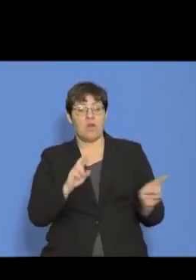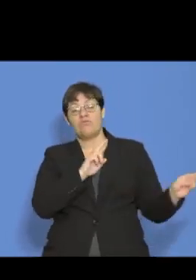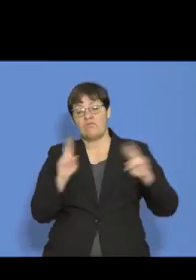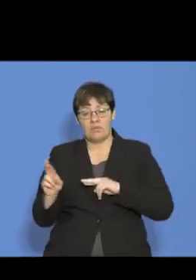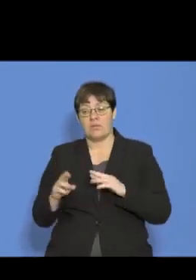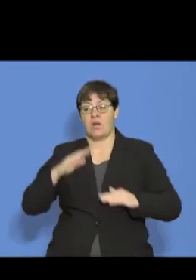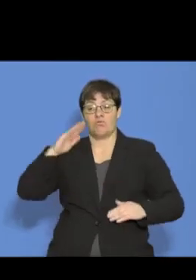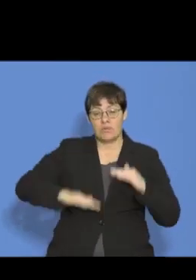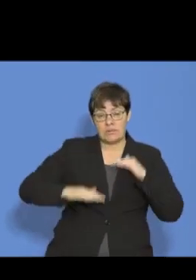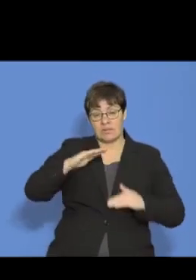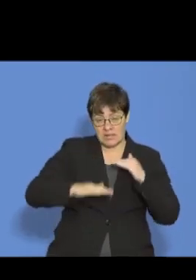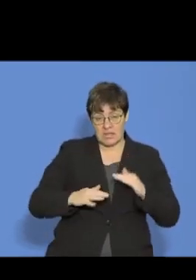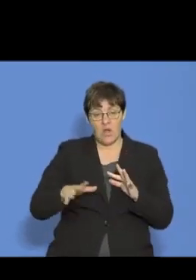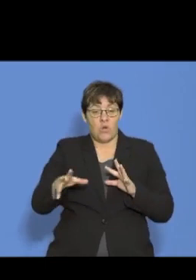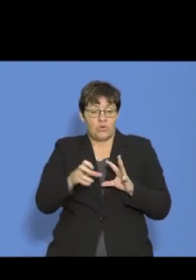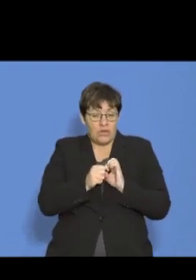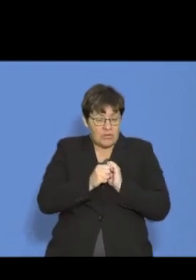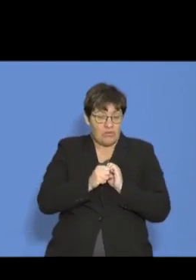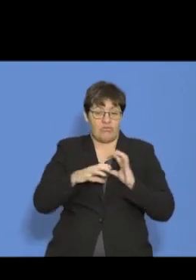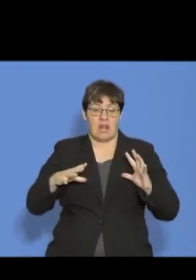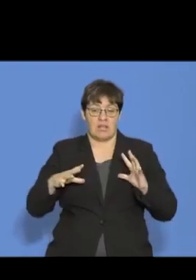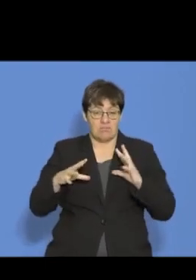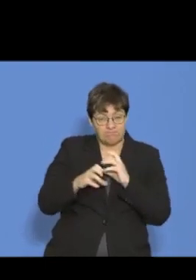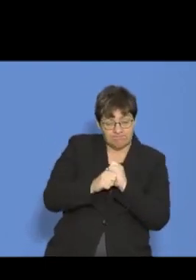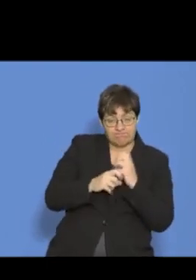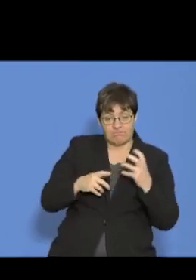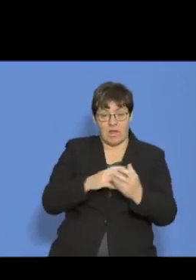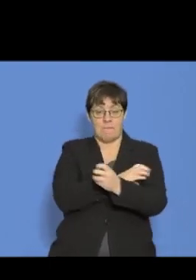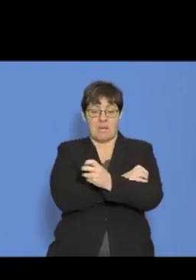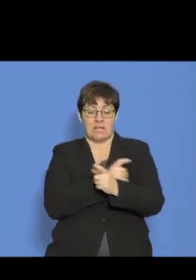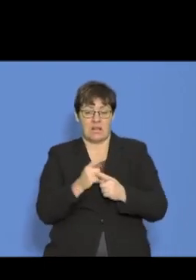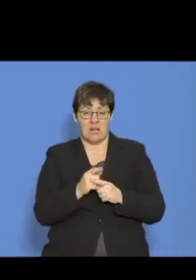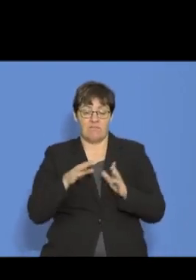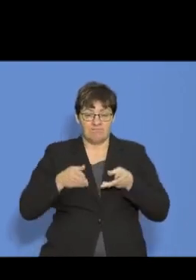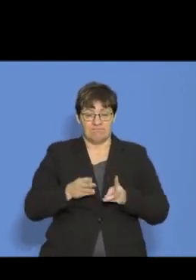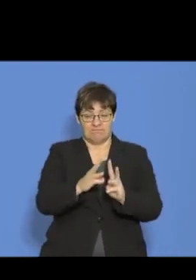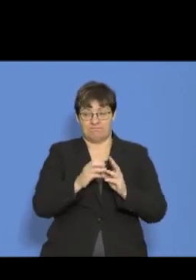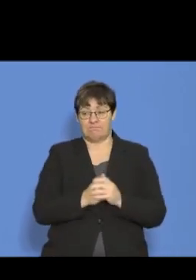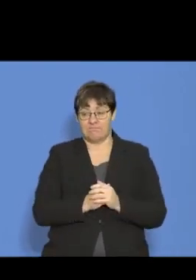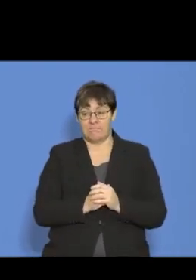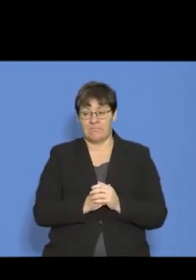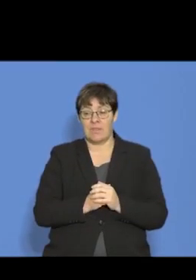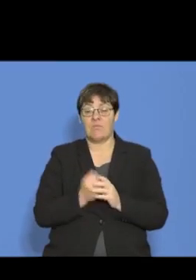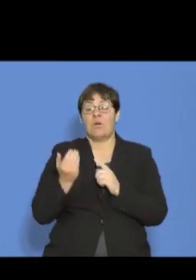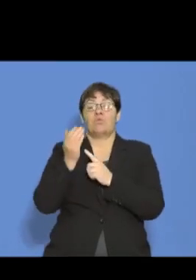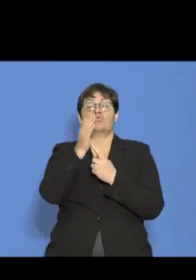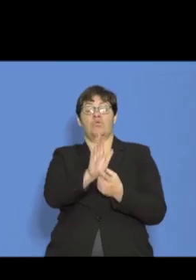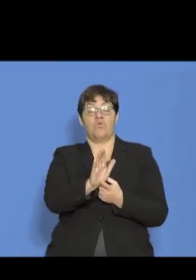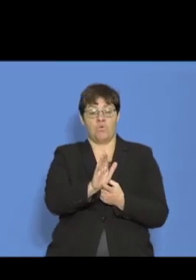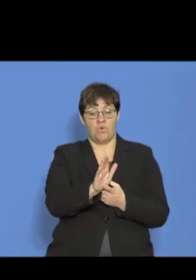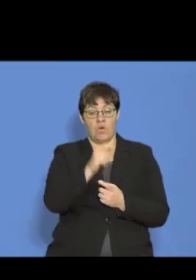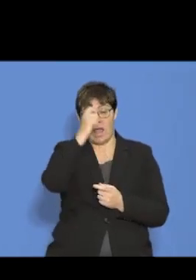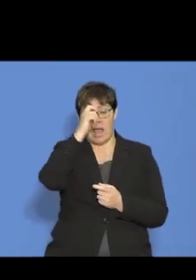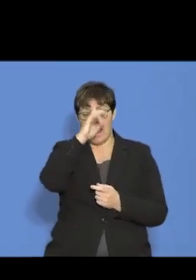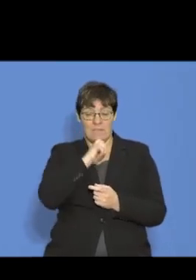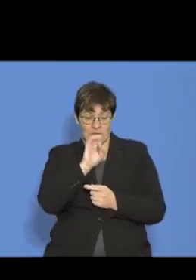the rhythmic contraction and relaxation of the muscles along the alimentary canal. I'm going to very quickly show you